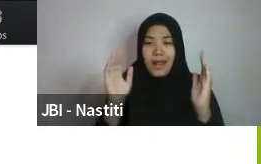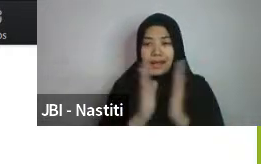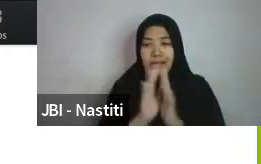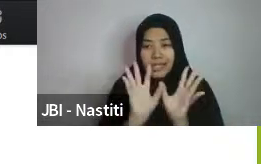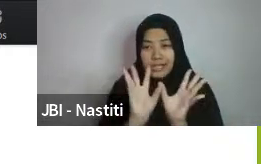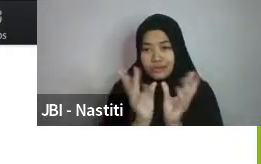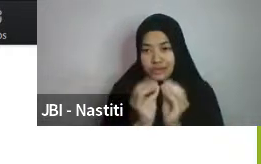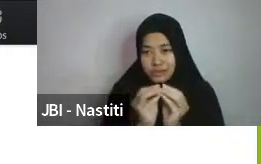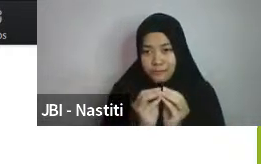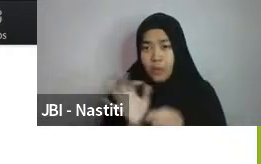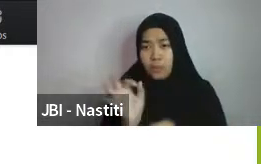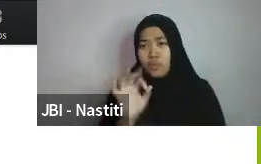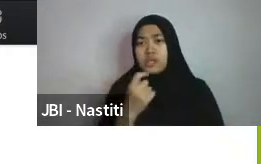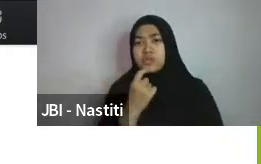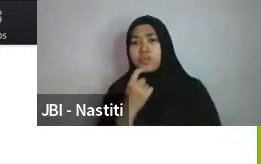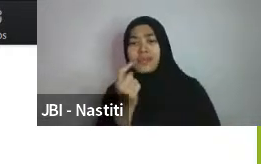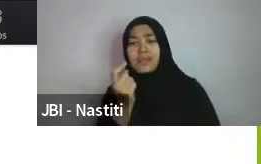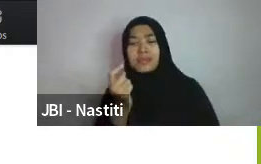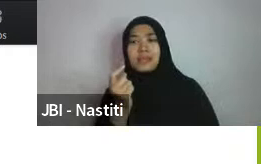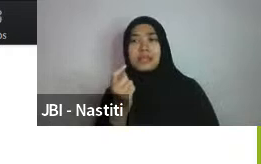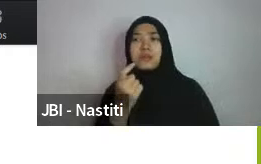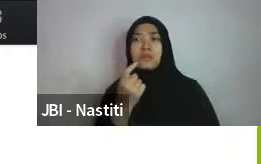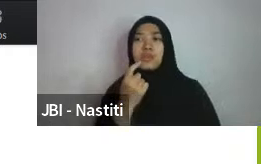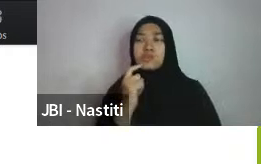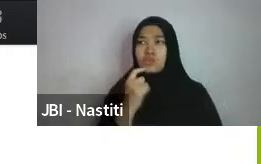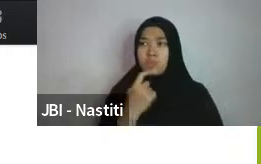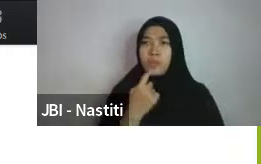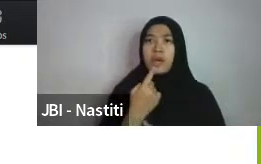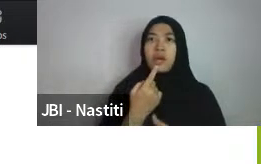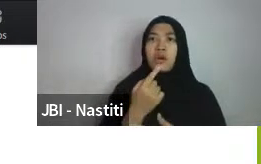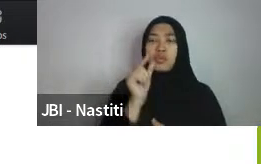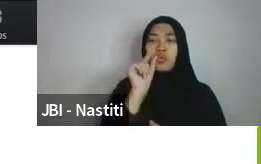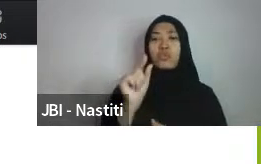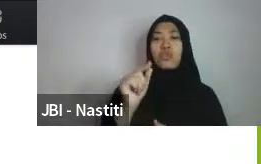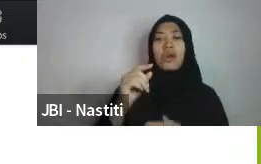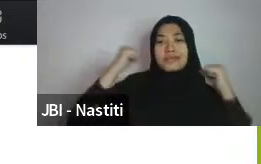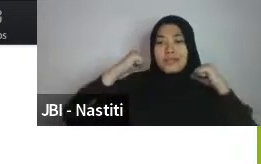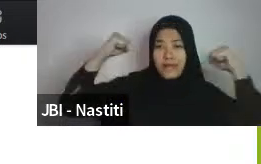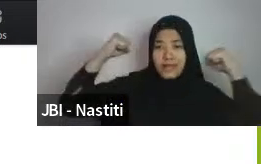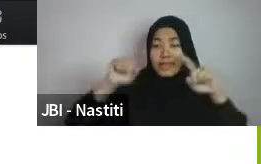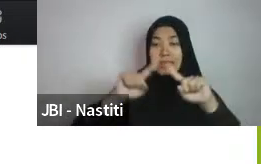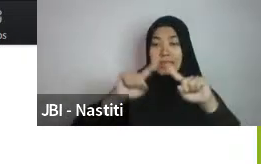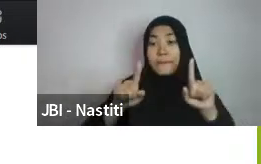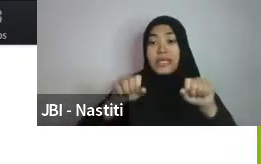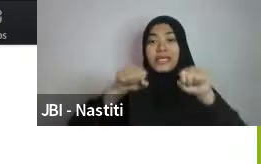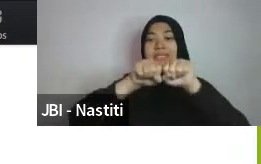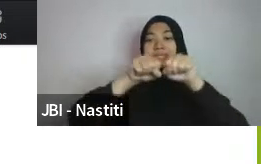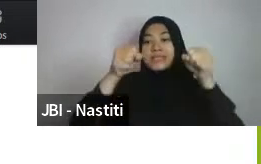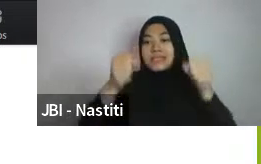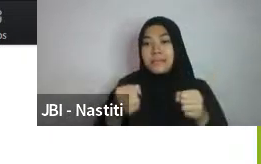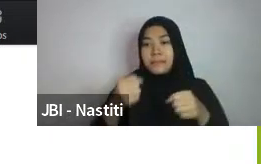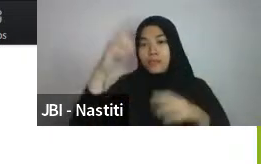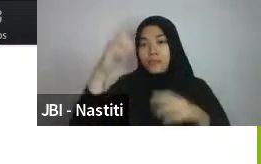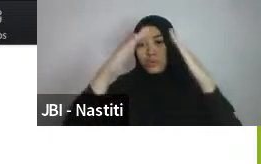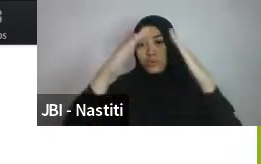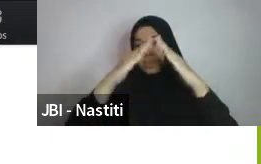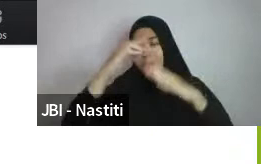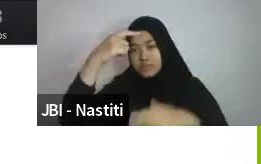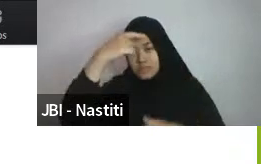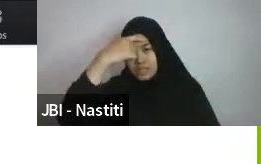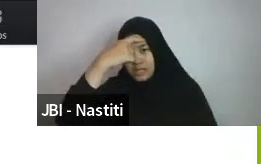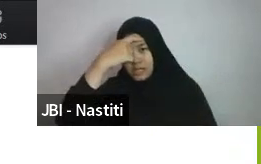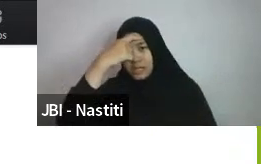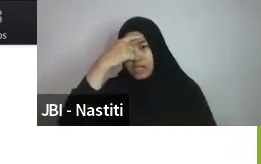fiscal or financial outcomes of the hospital system. Because if we get this right, then care for these people will be less